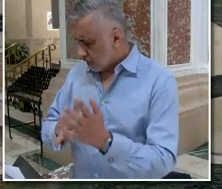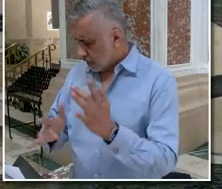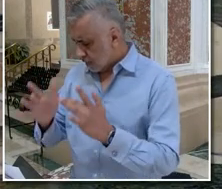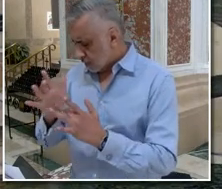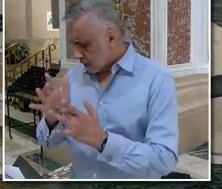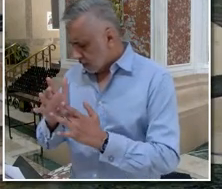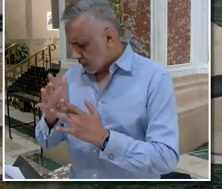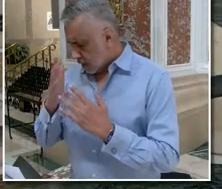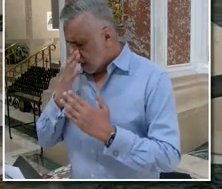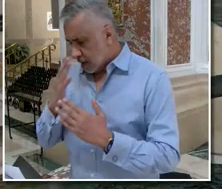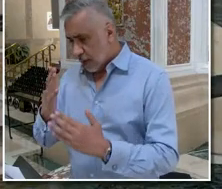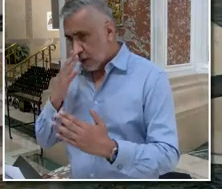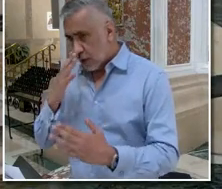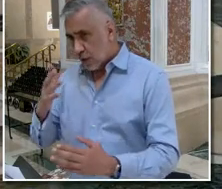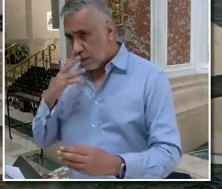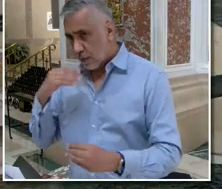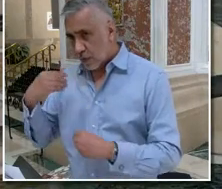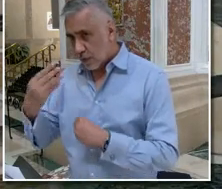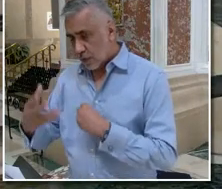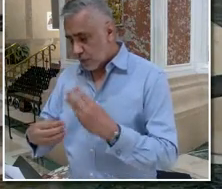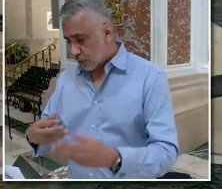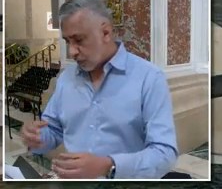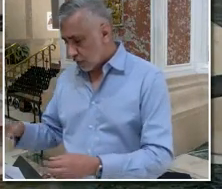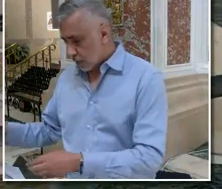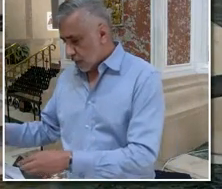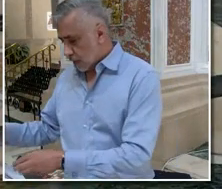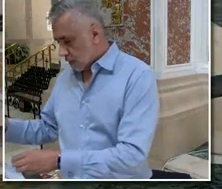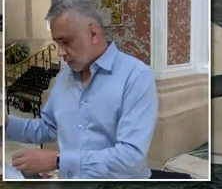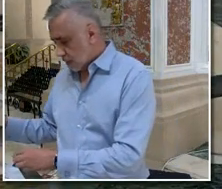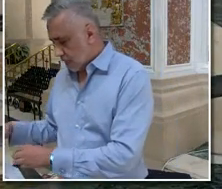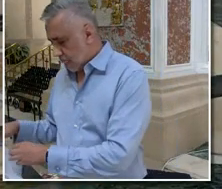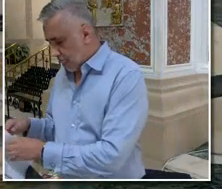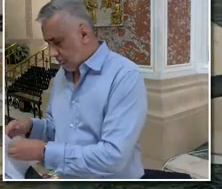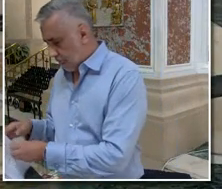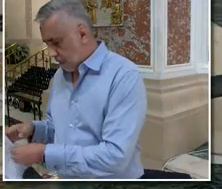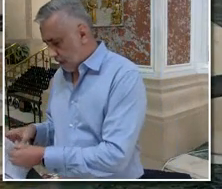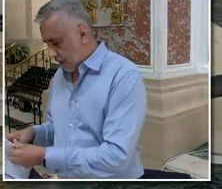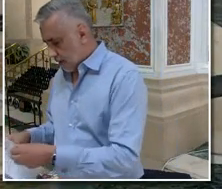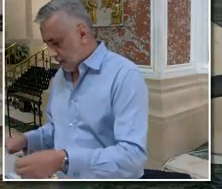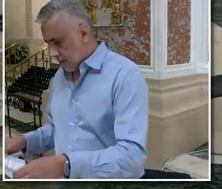Jesus. And we thank you for your generosity.